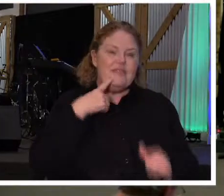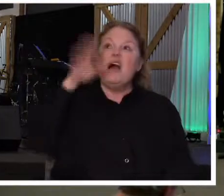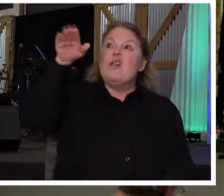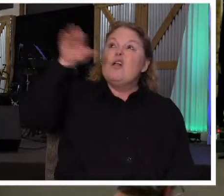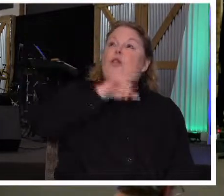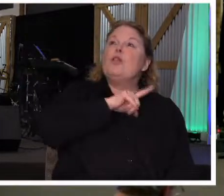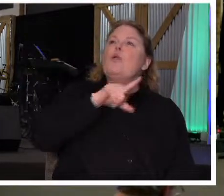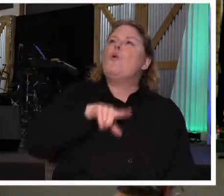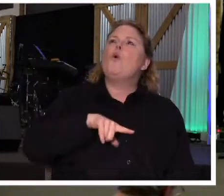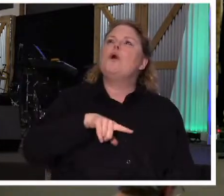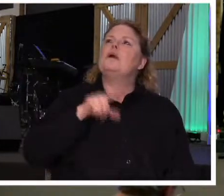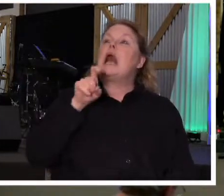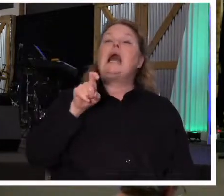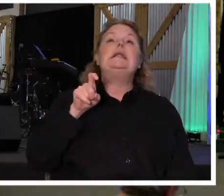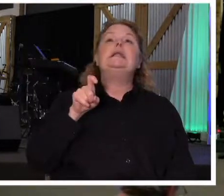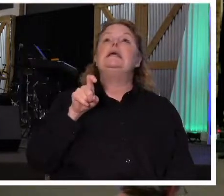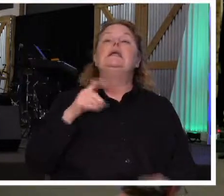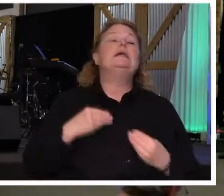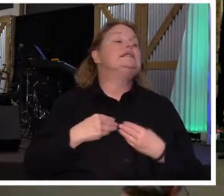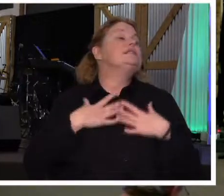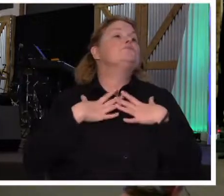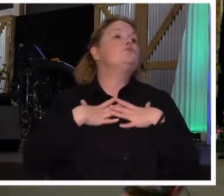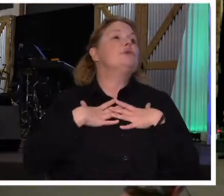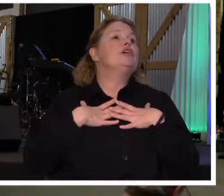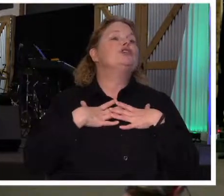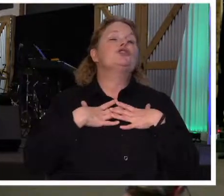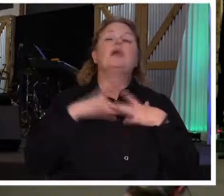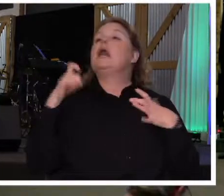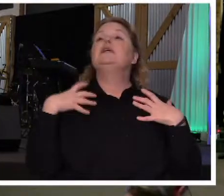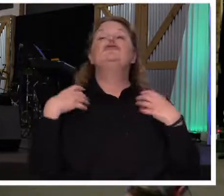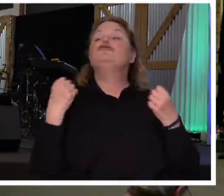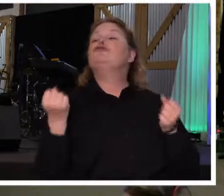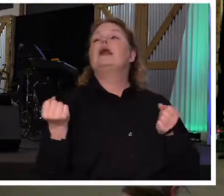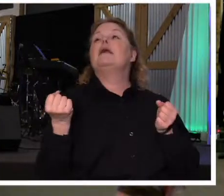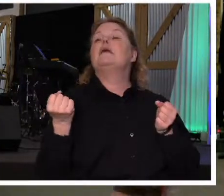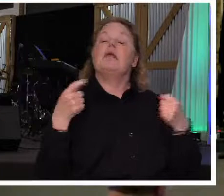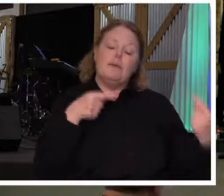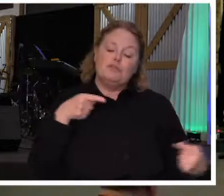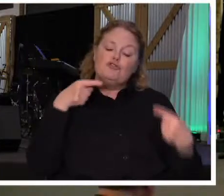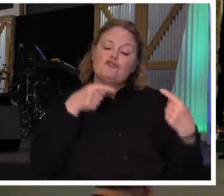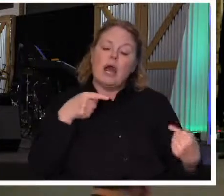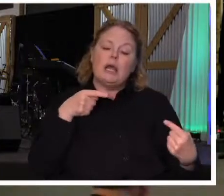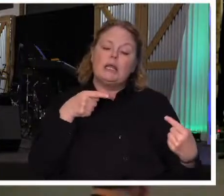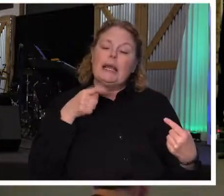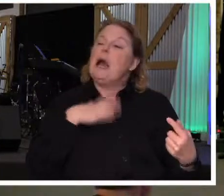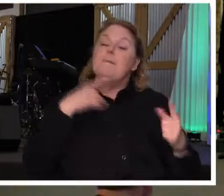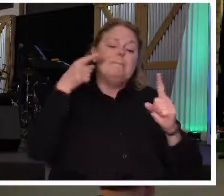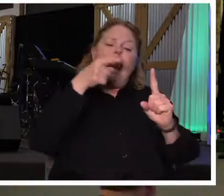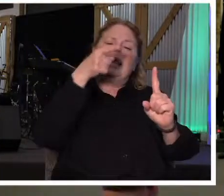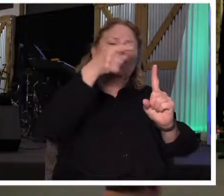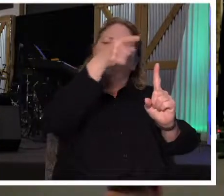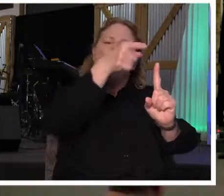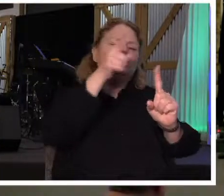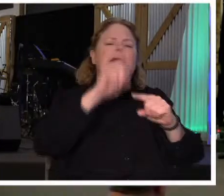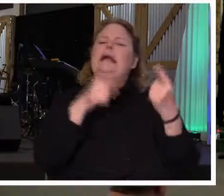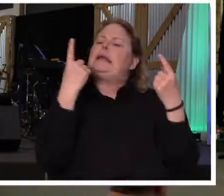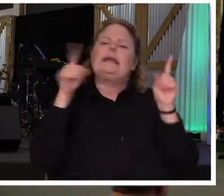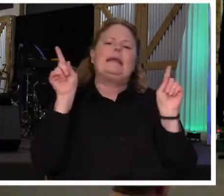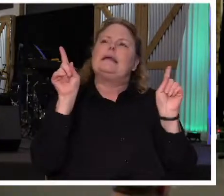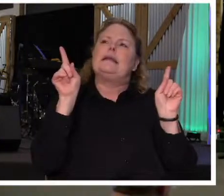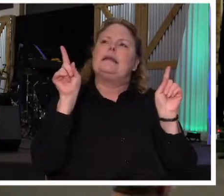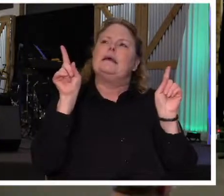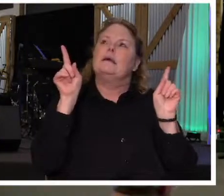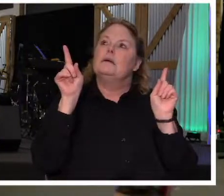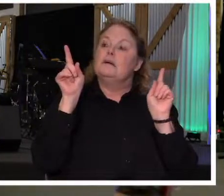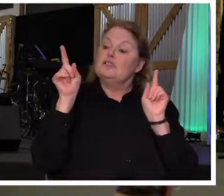more inspiration. Or I need more strength because I'm having trouble reaching my goals. And you fit God into your agenda